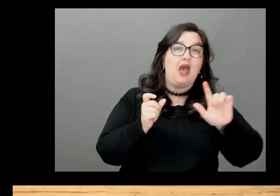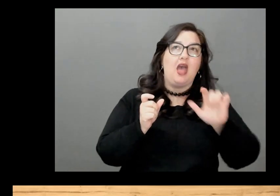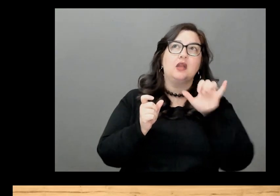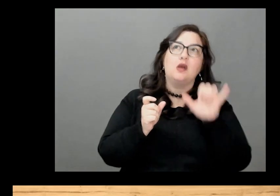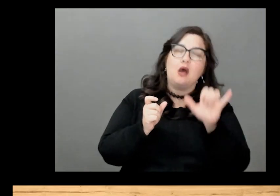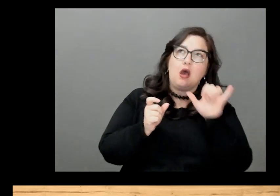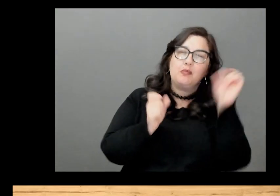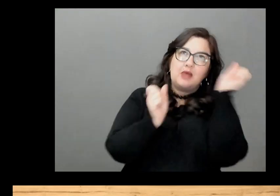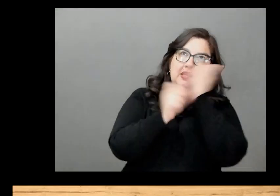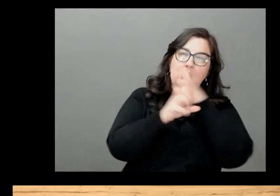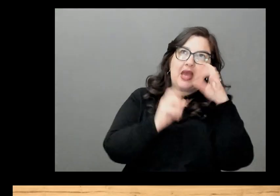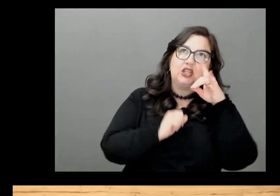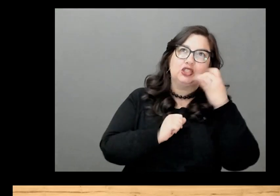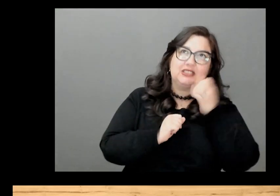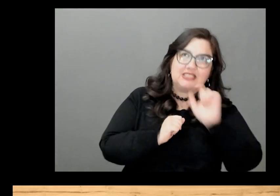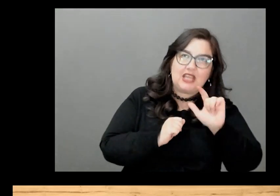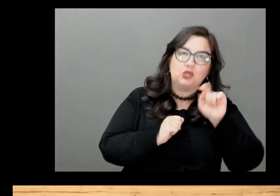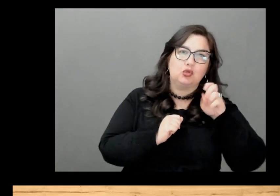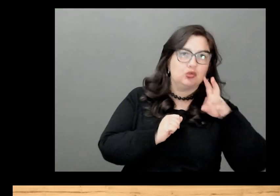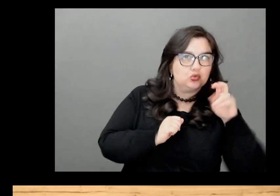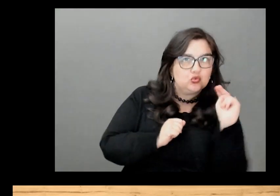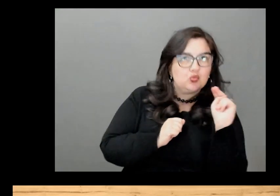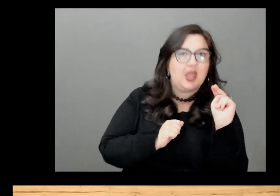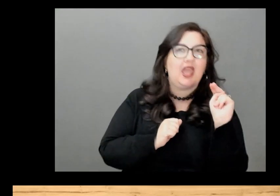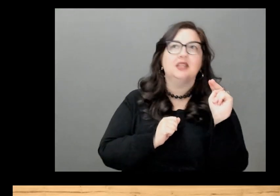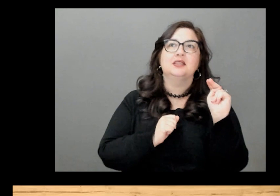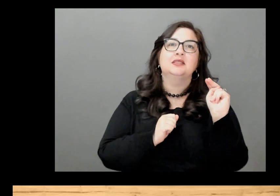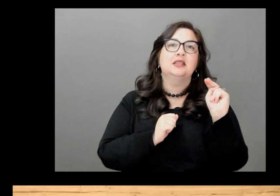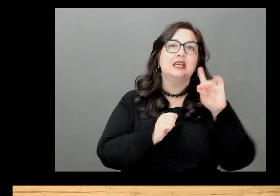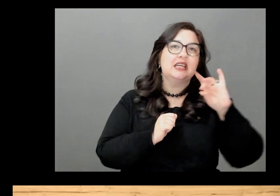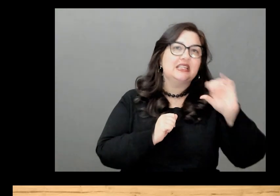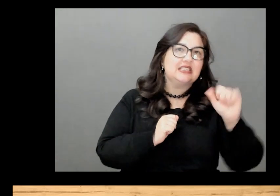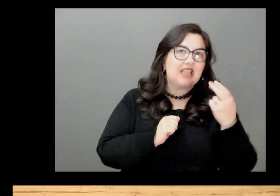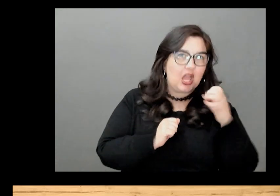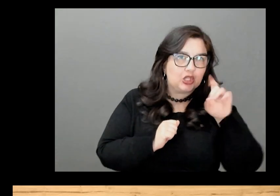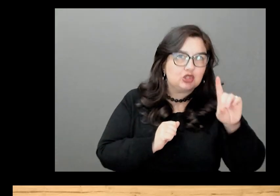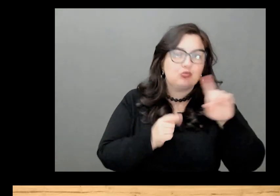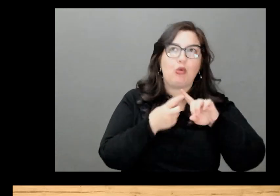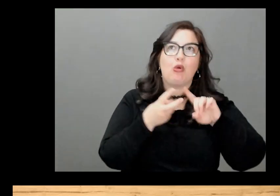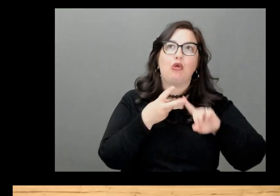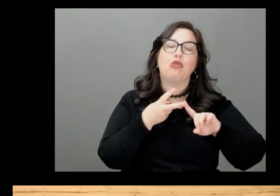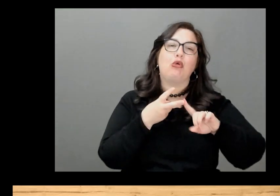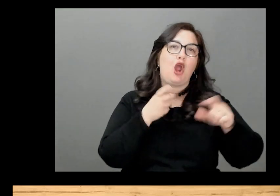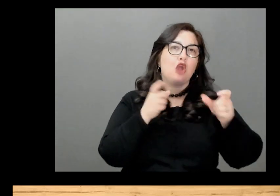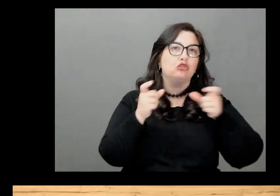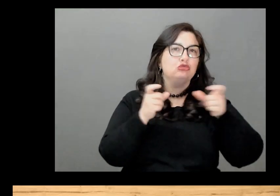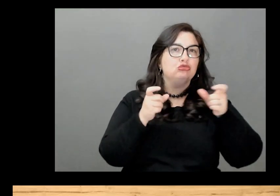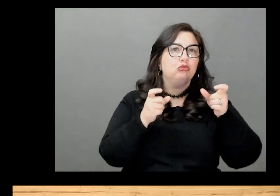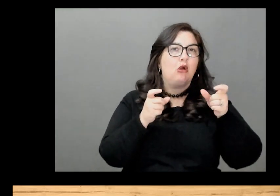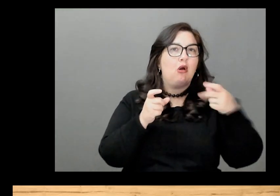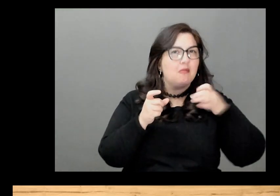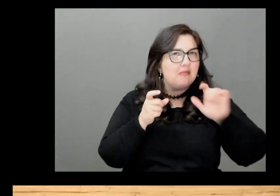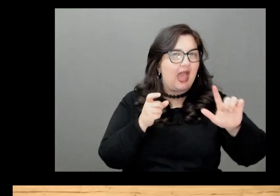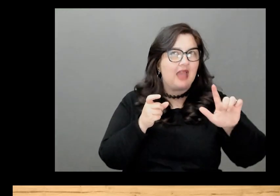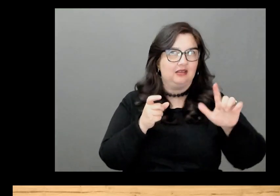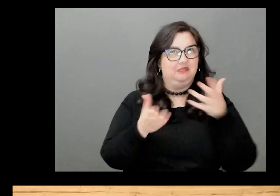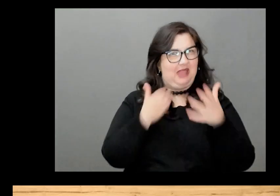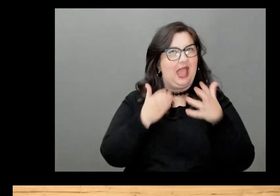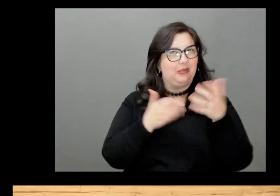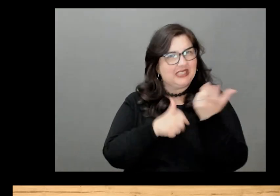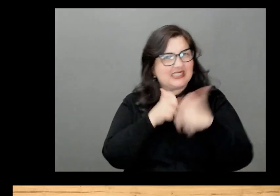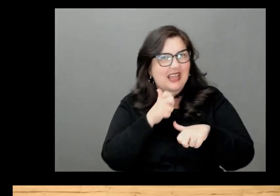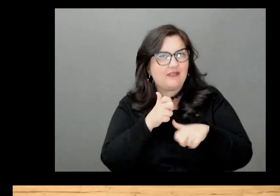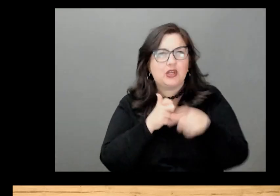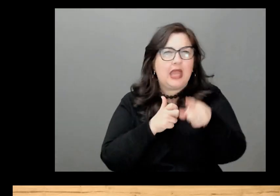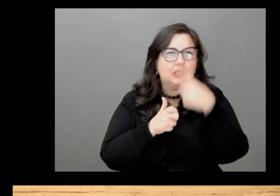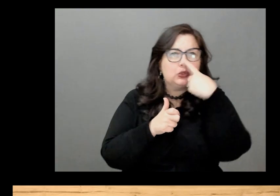a digital twin control panel or dashboard for your facility is also difficult. Can you talk a little bit about like what's